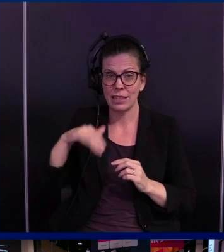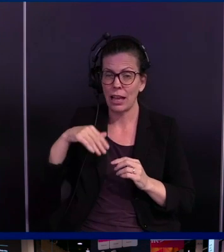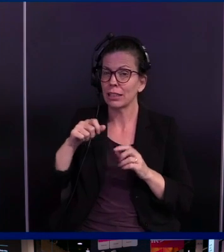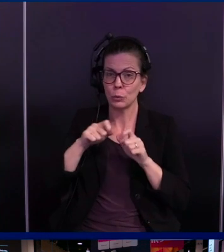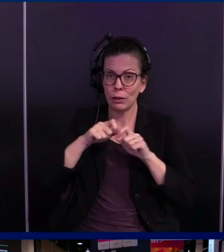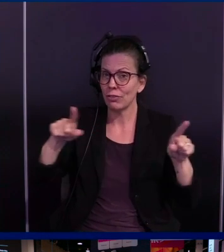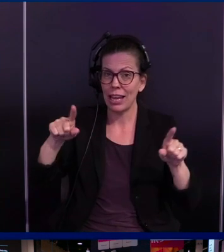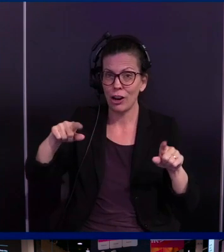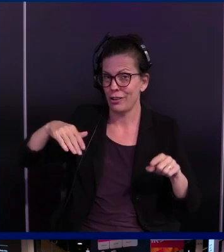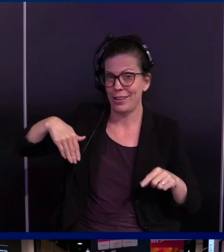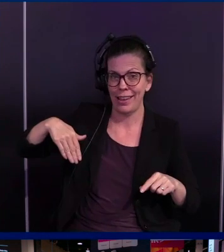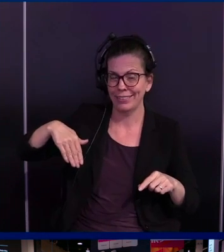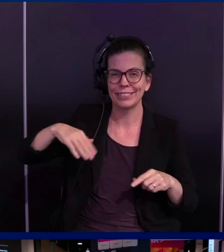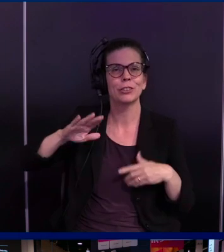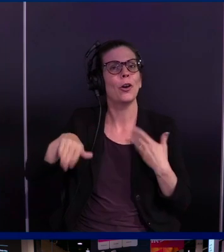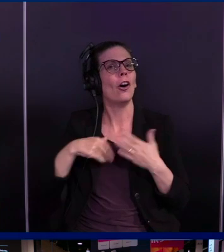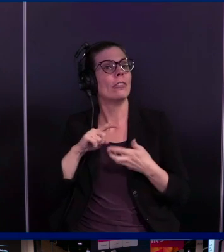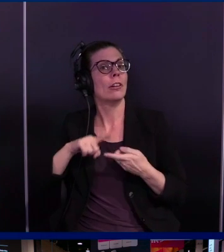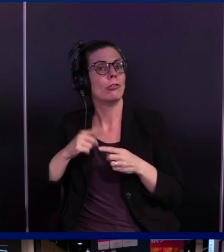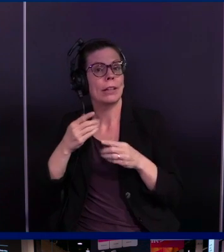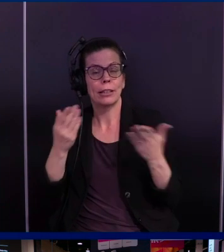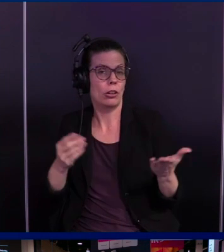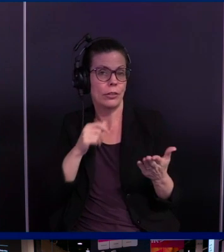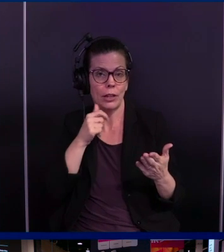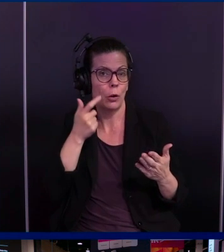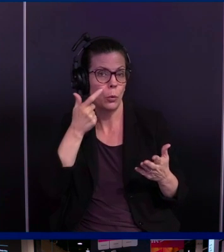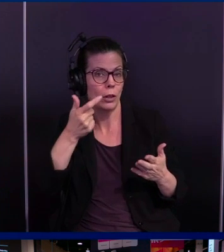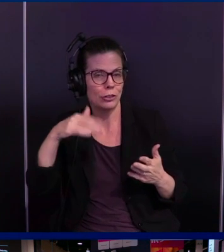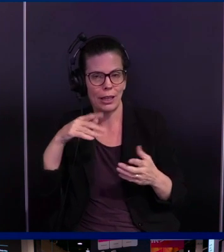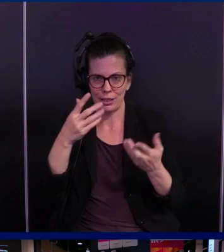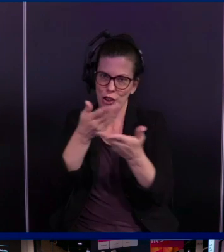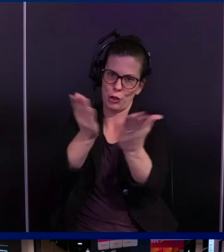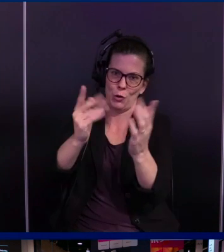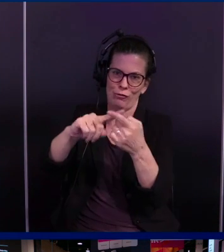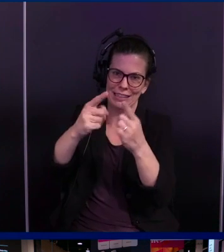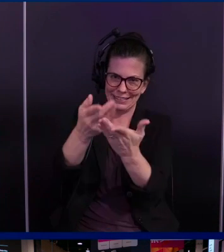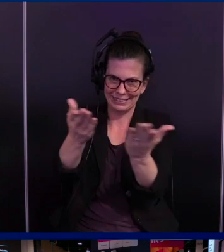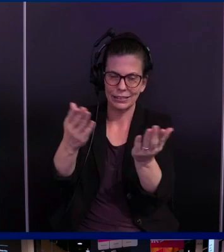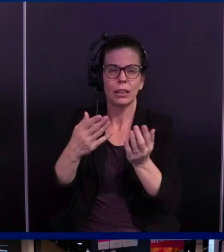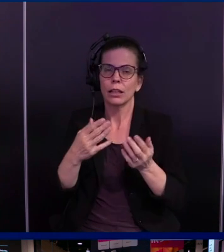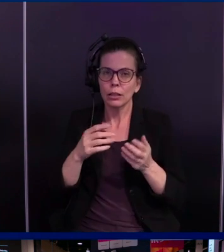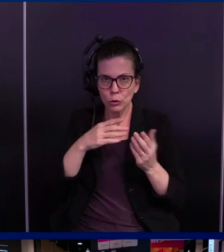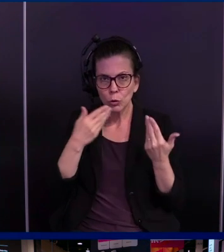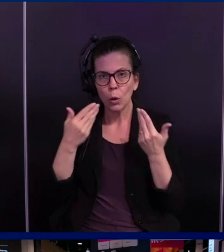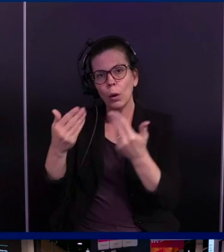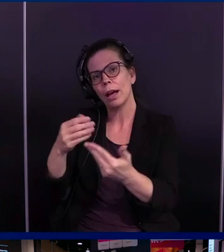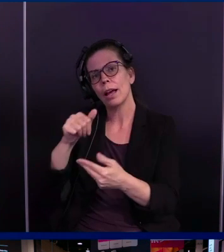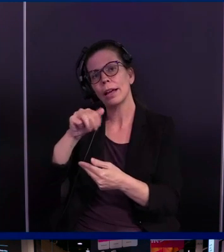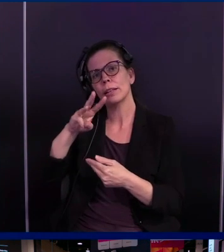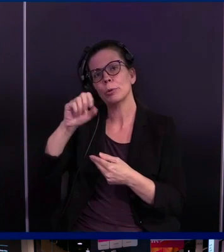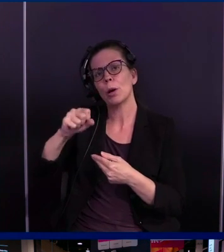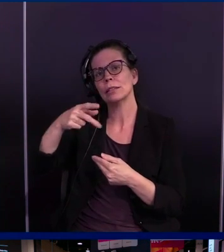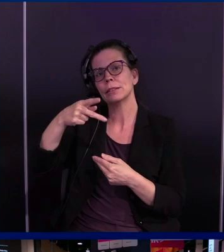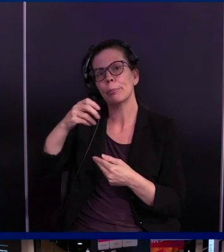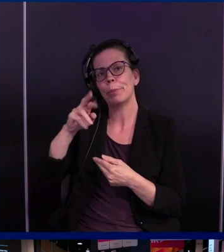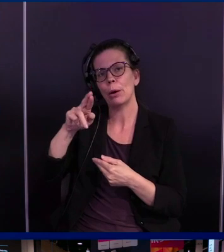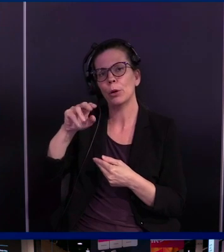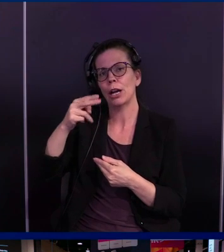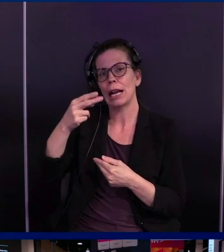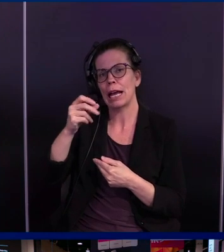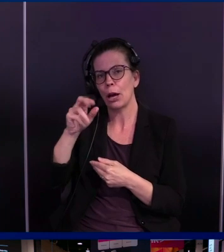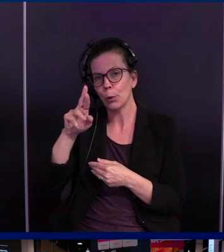it. So for all of our friends here who haven't seen it, that's all of you. Go ahead and go to awspowerhour.com,